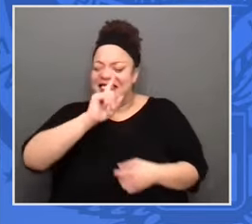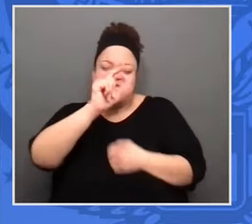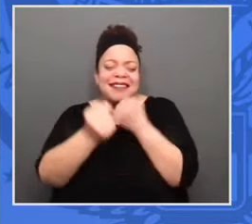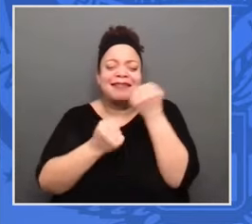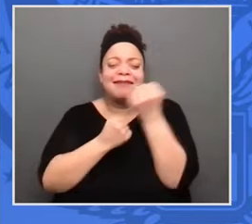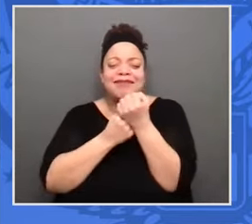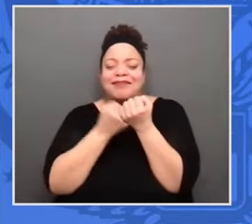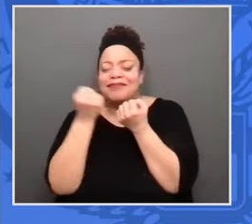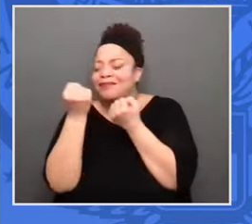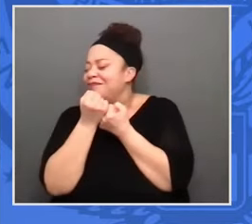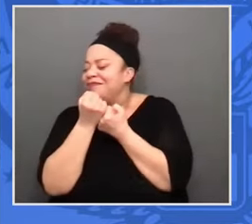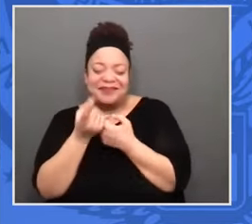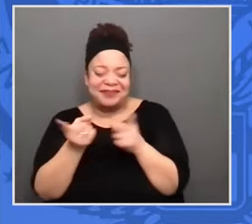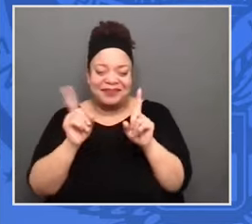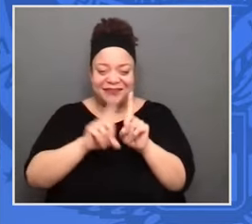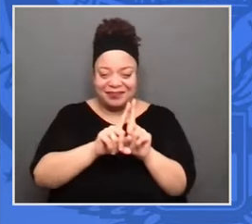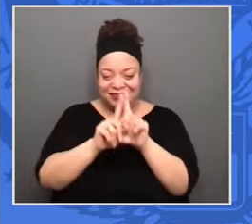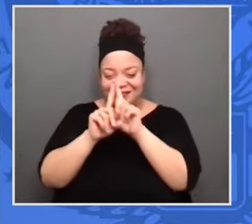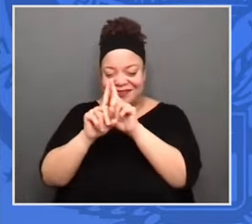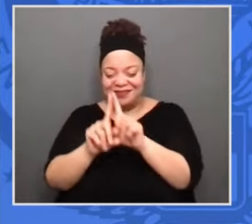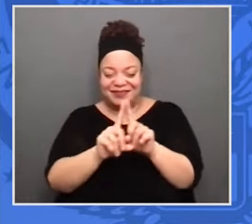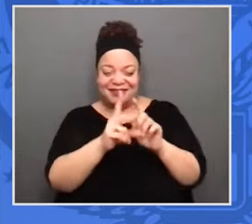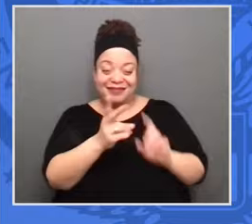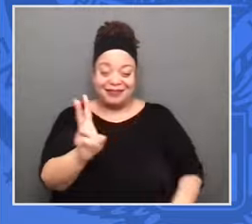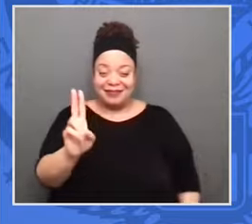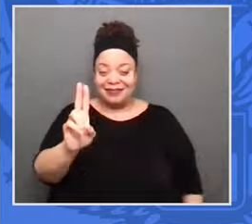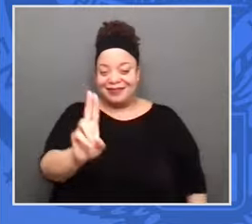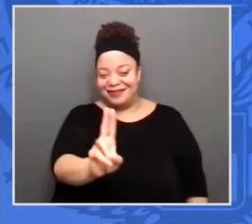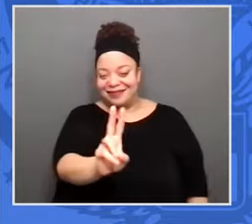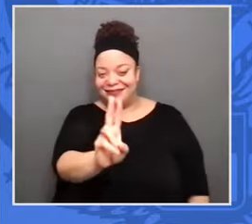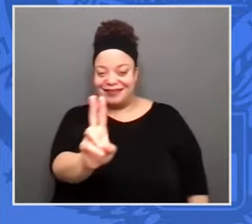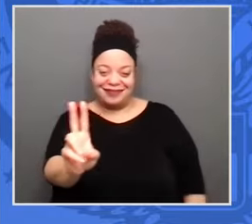You'll need a good companion now.